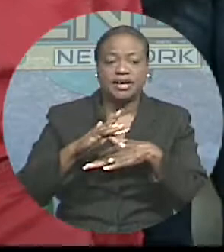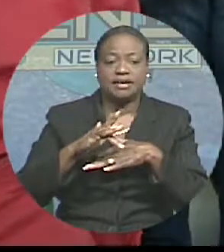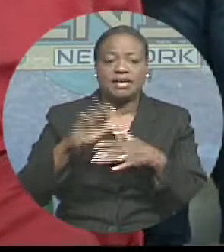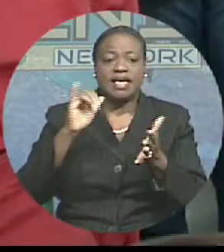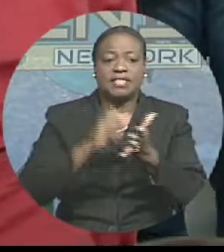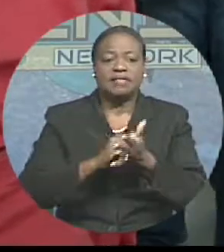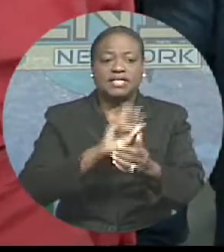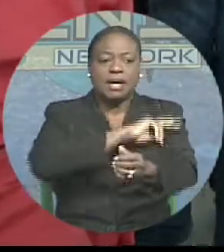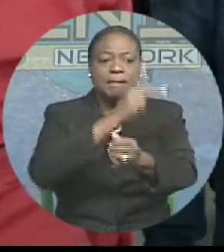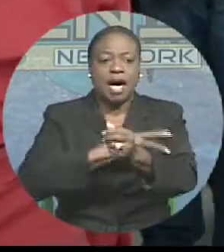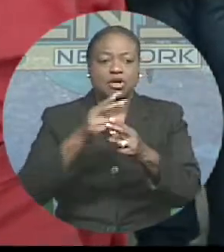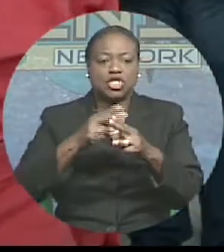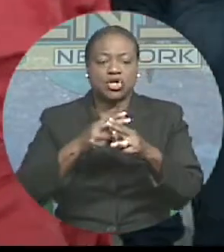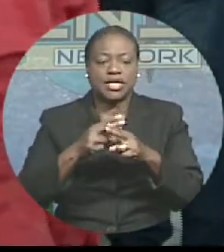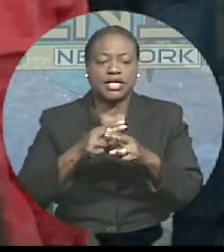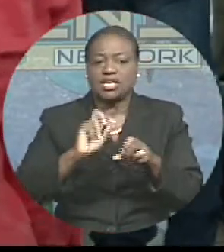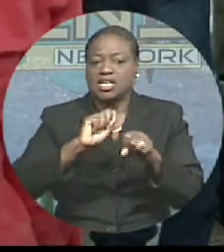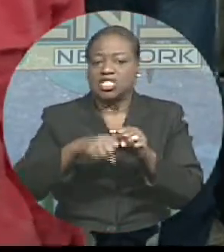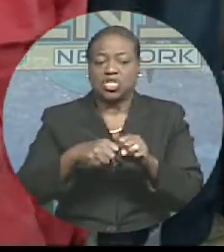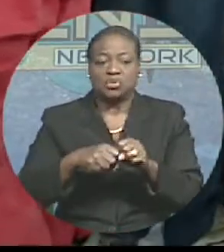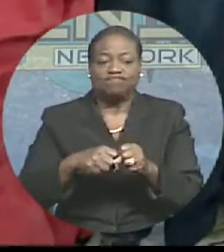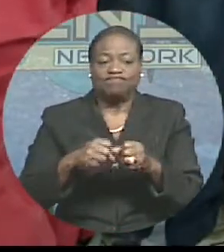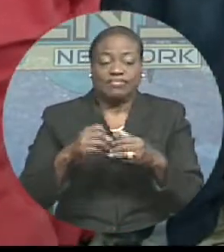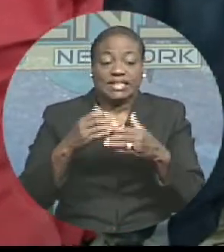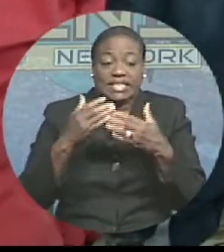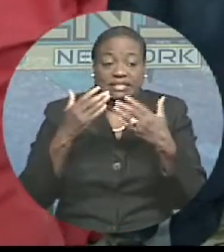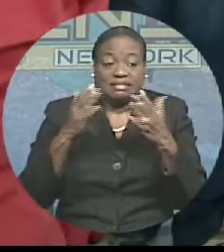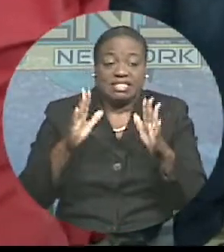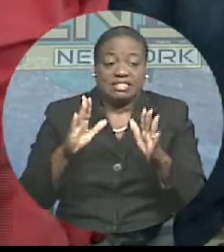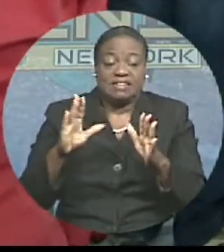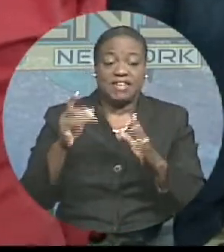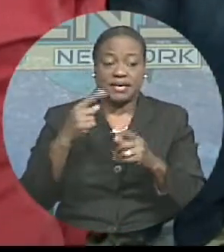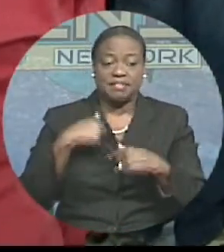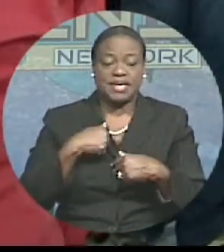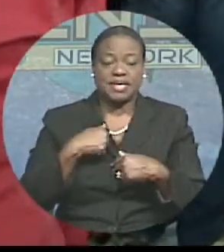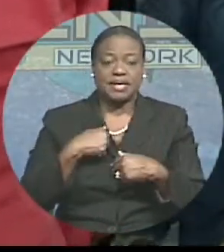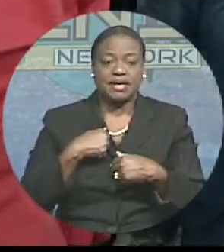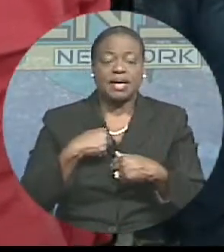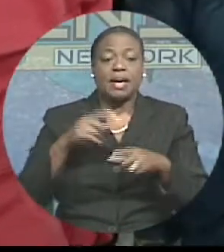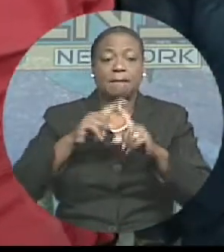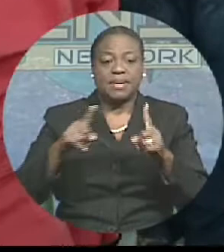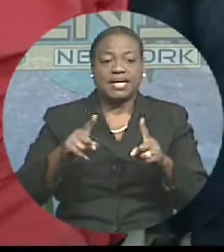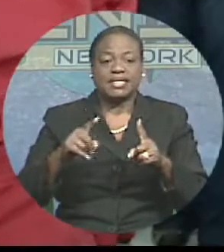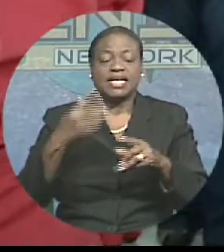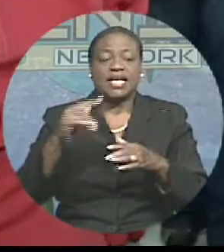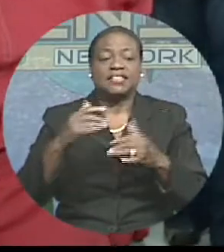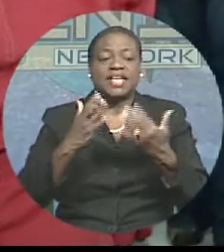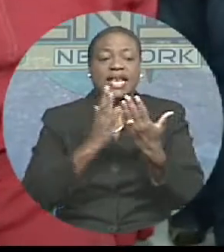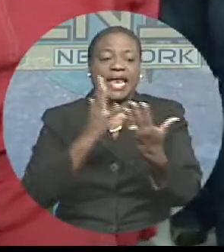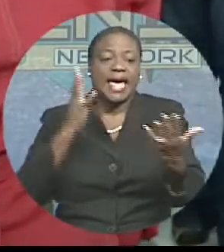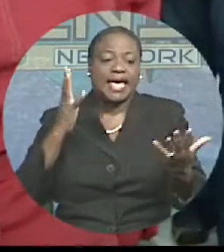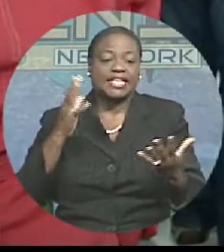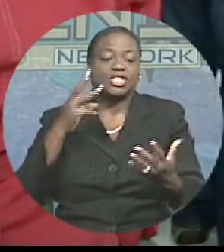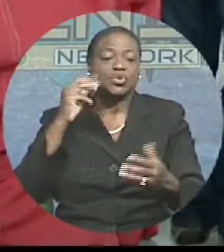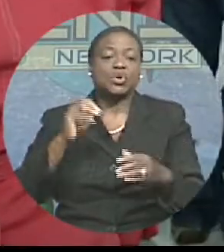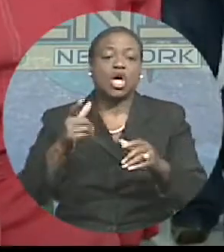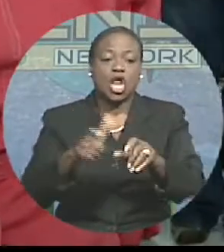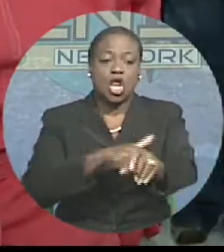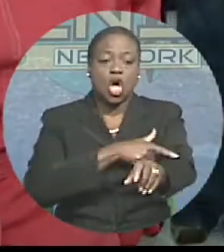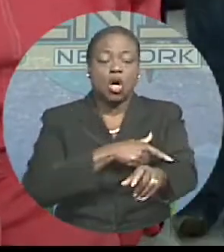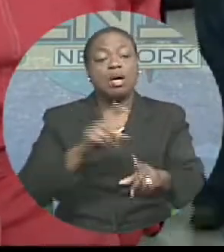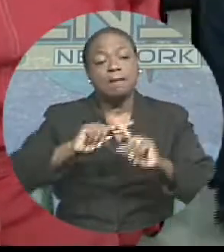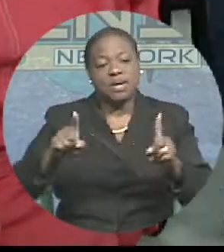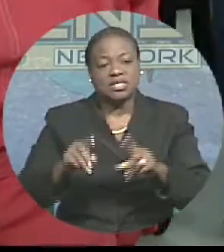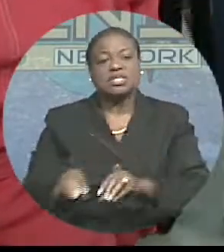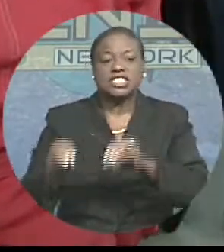a power shortage, so it didn't affect me in that regard. But since I got here, the line seemed to be, I was surprised how long the line is, but it seemed to be